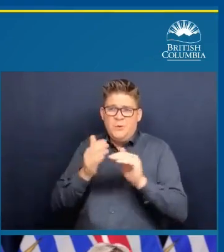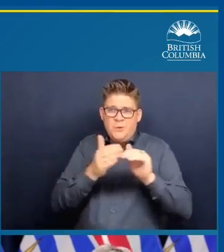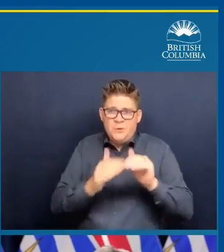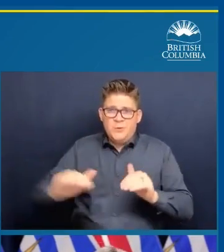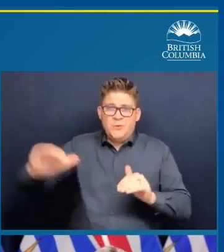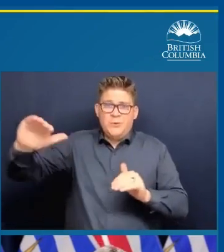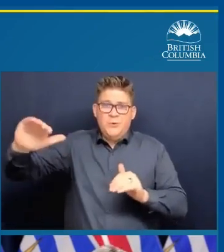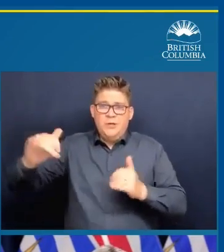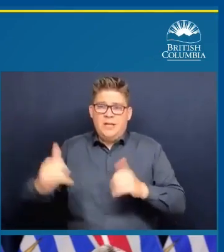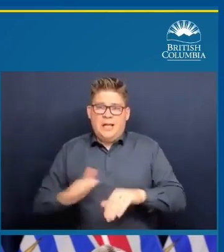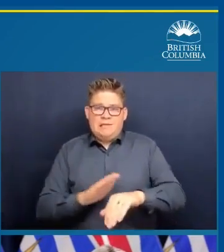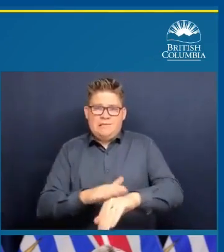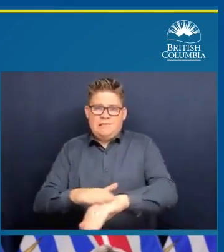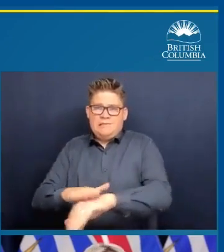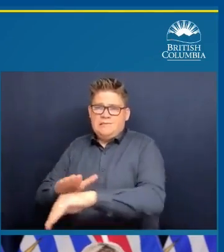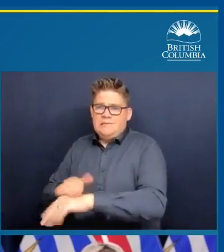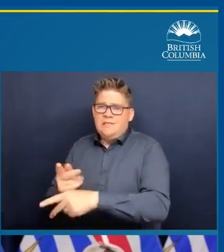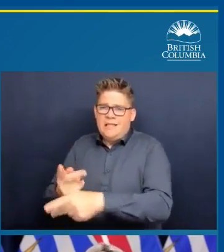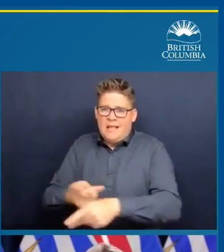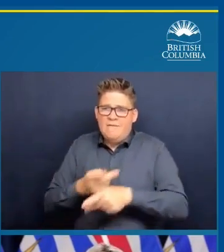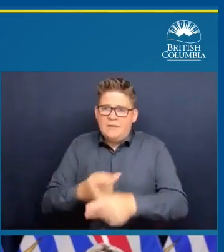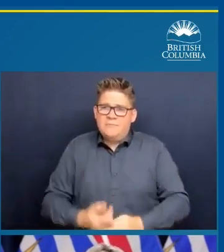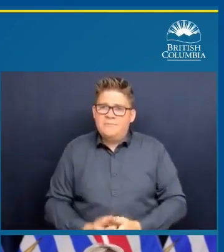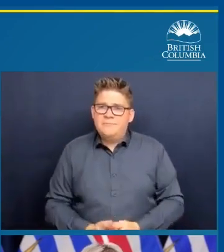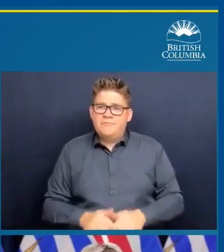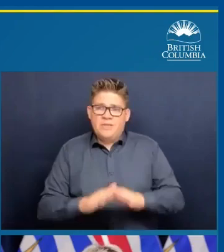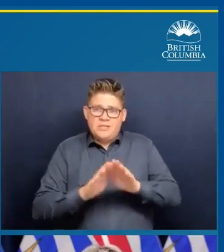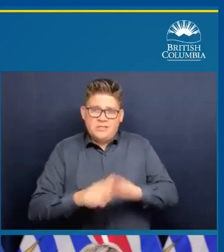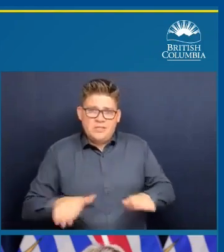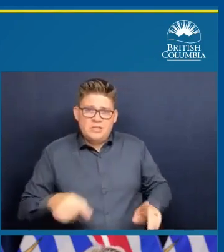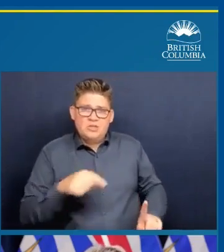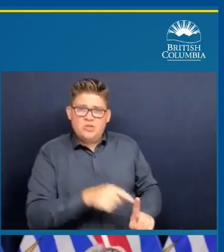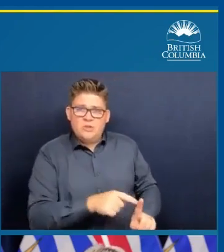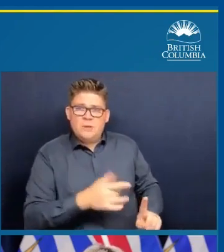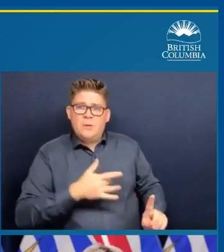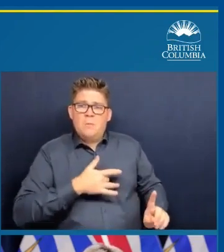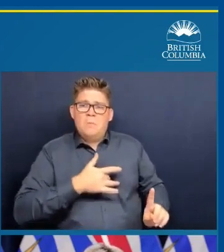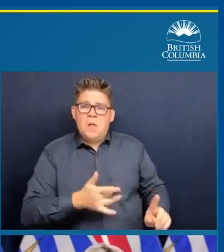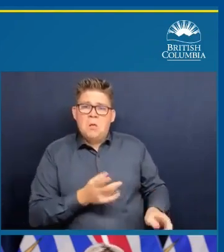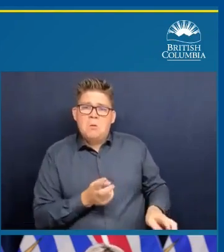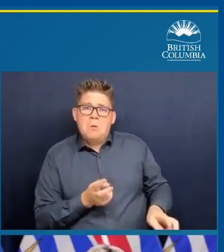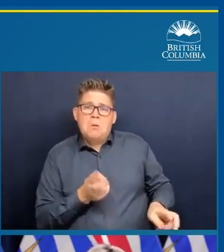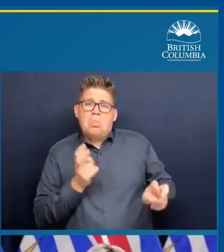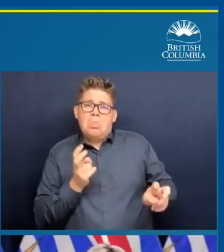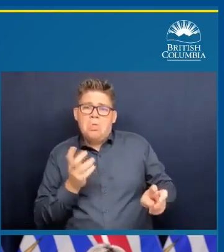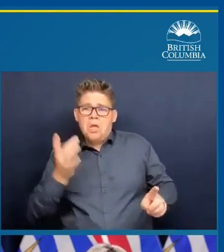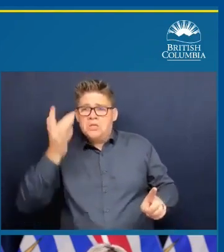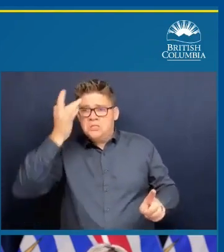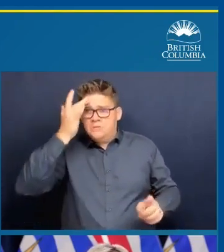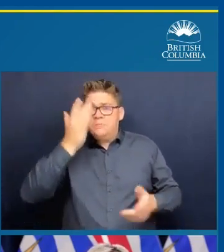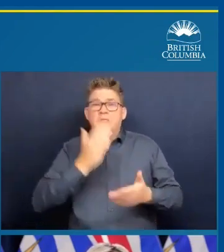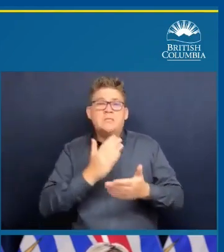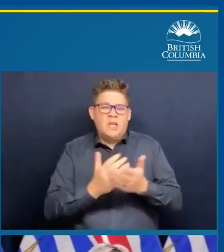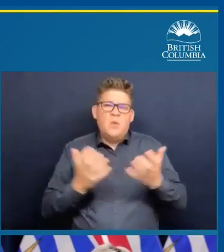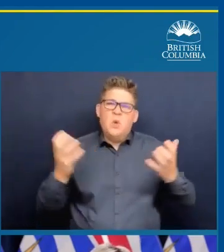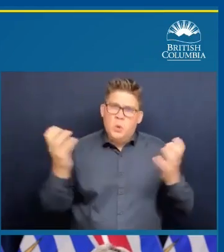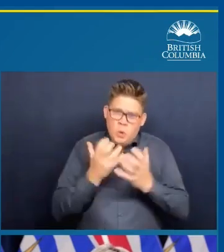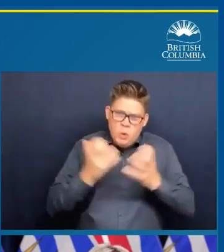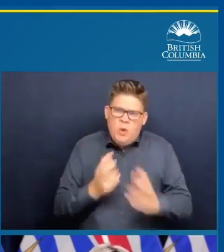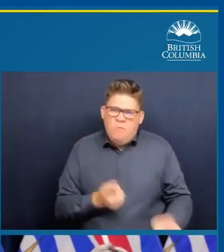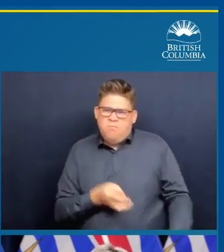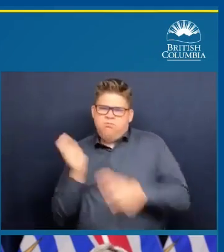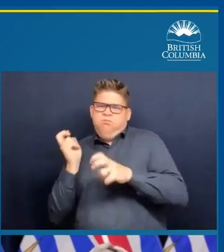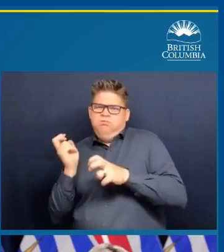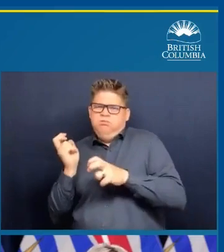children often don't get very sick with it, but some of them do. But they can also pass it on to others. So this is the time to make sure we're